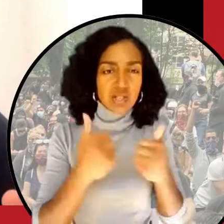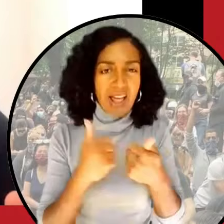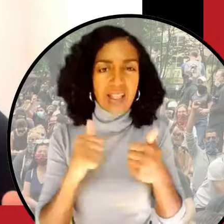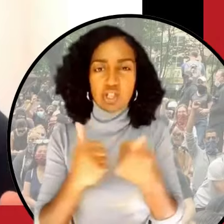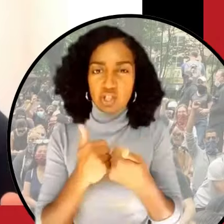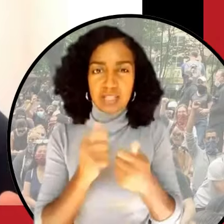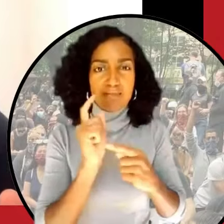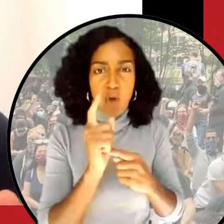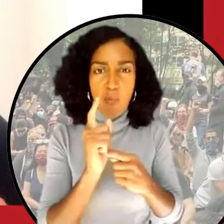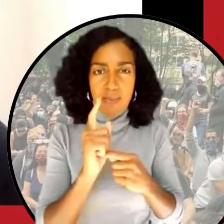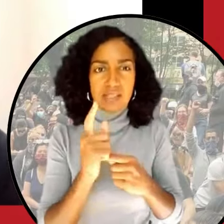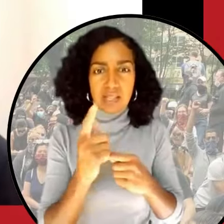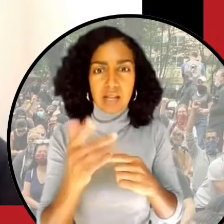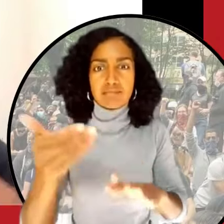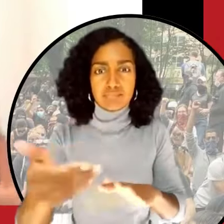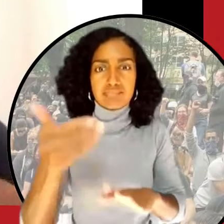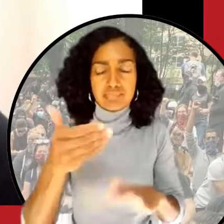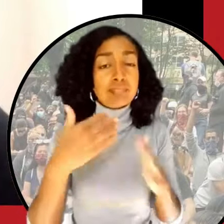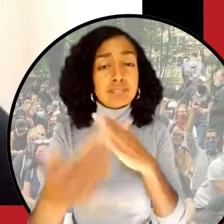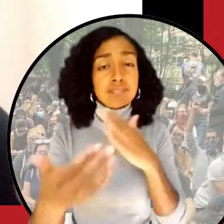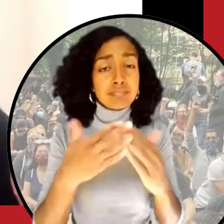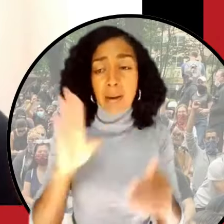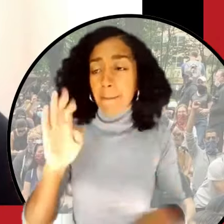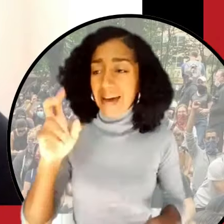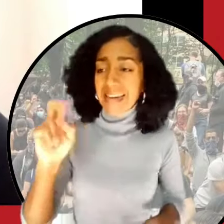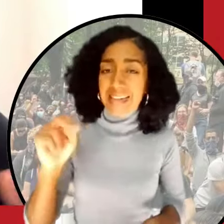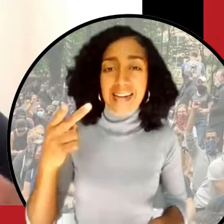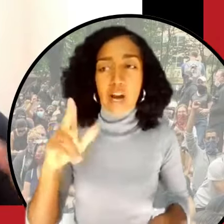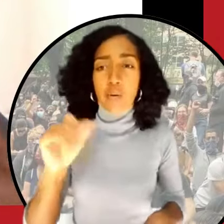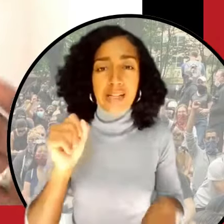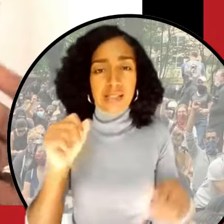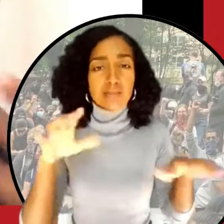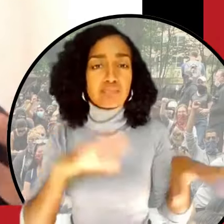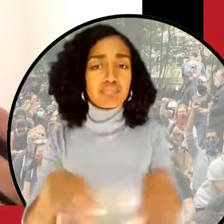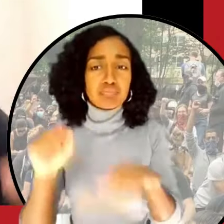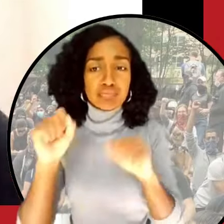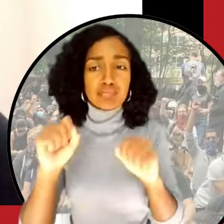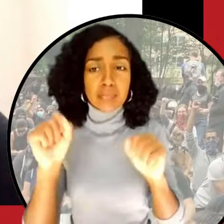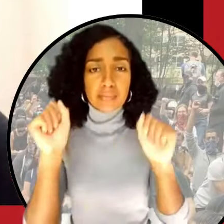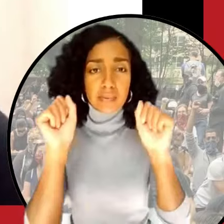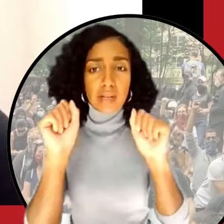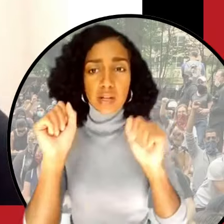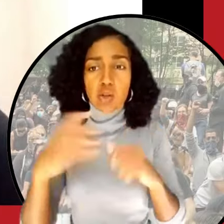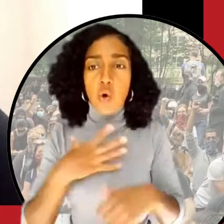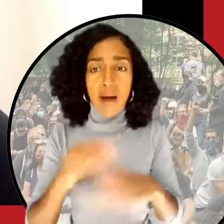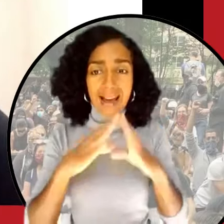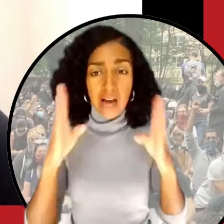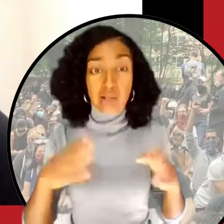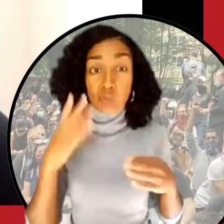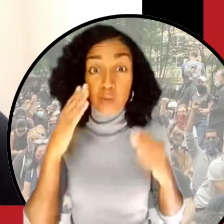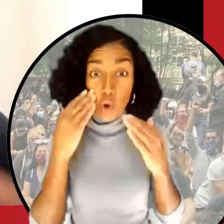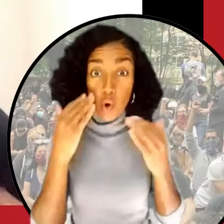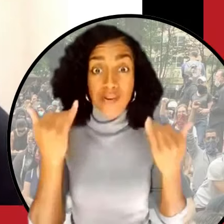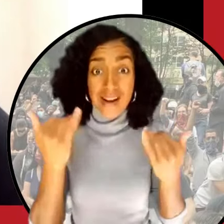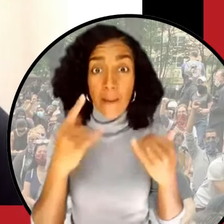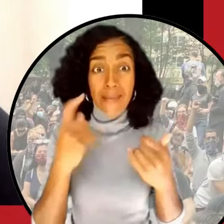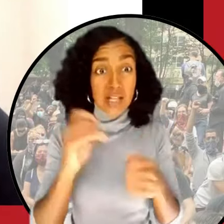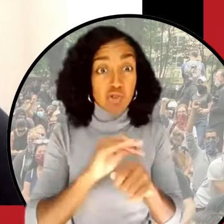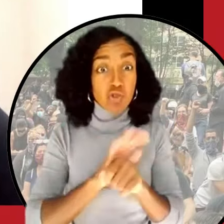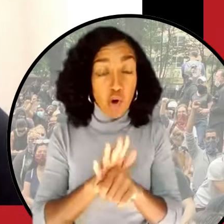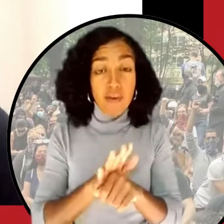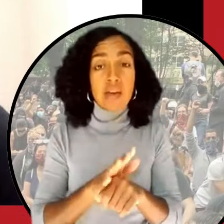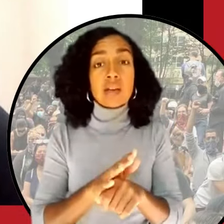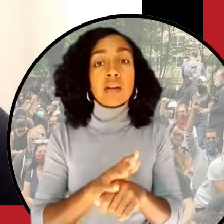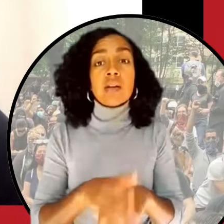of a Biden-Harris administration. Right. We know that we are coming up on some mass evictions in this country if the rent